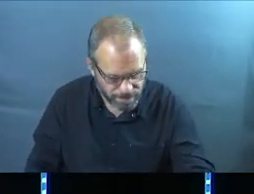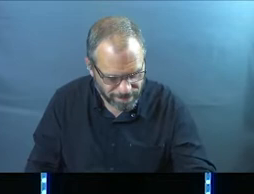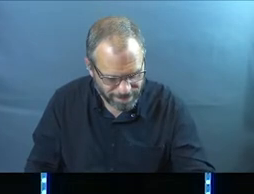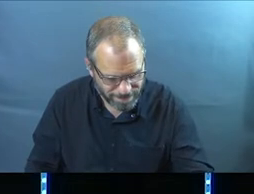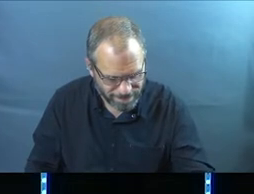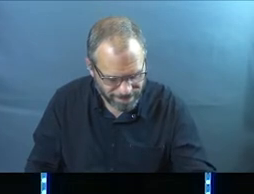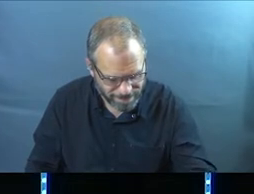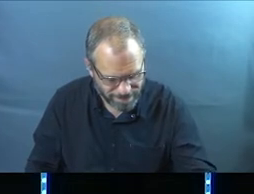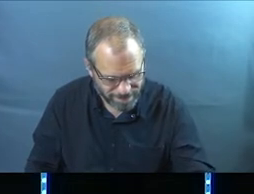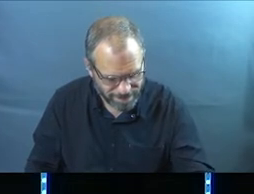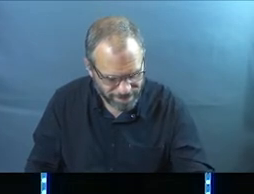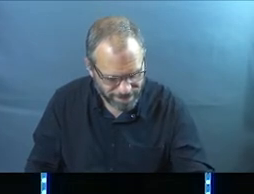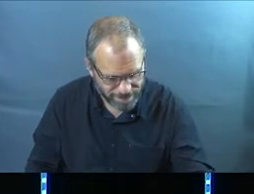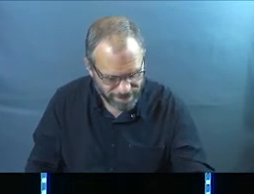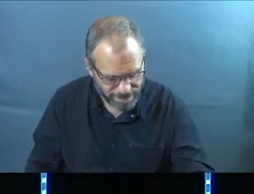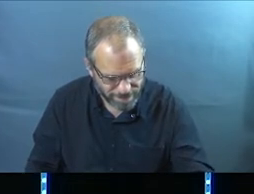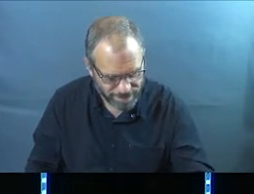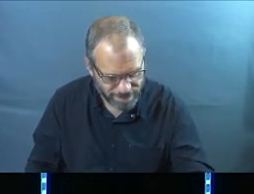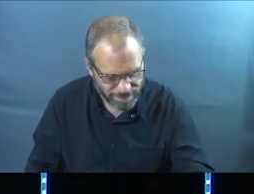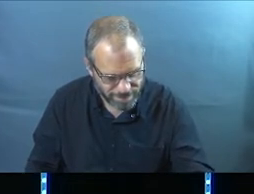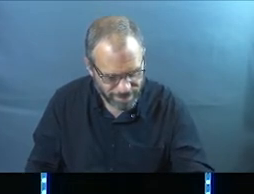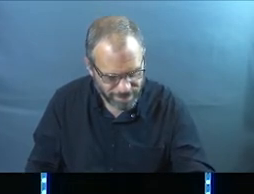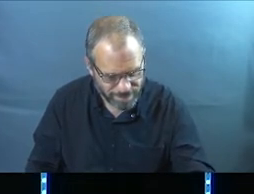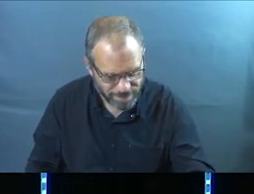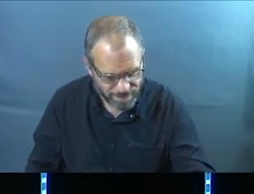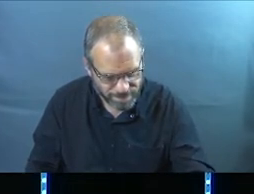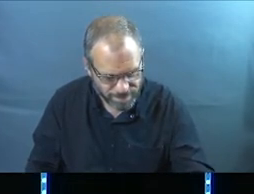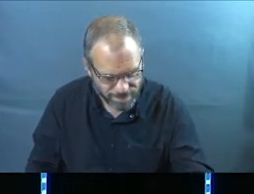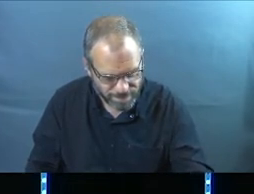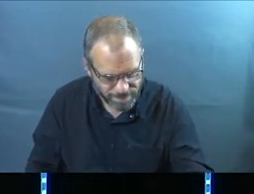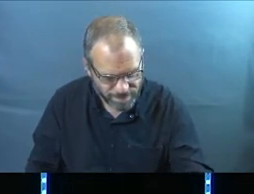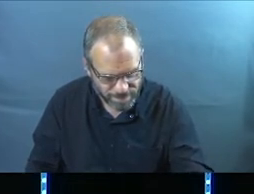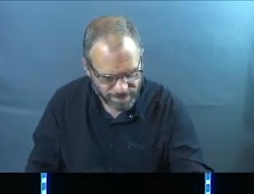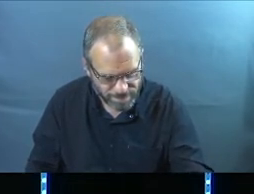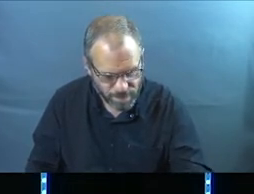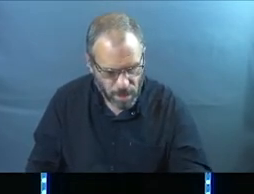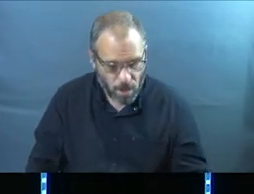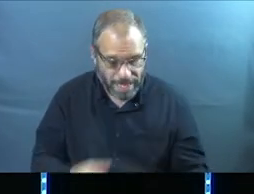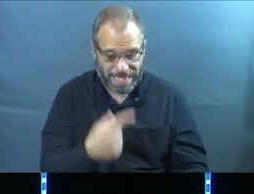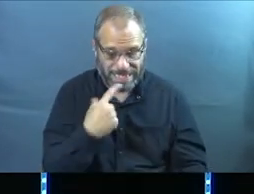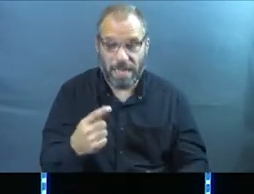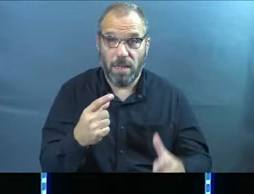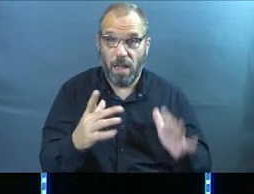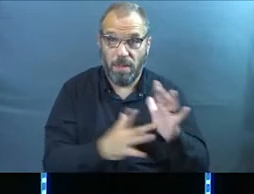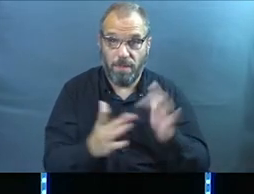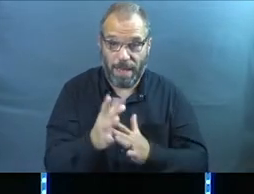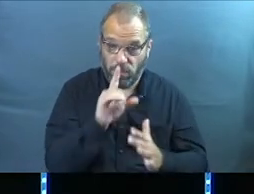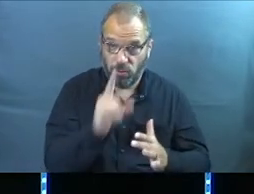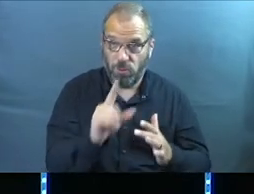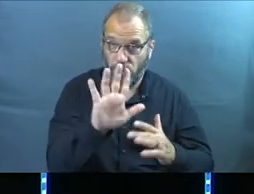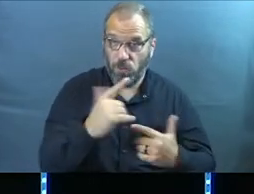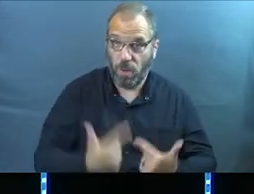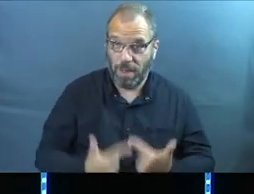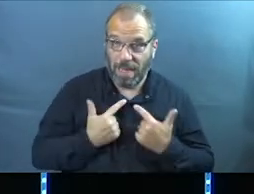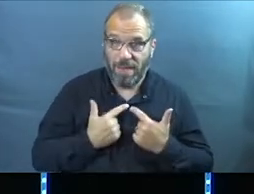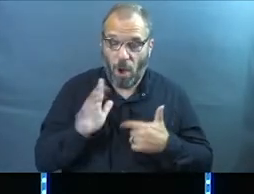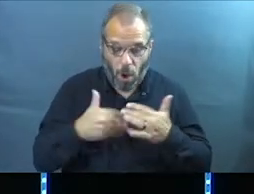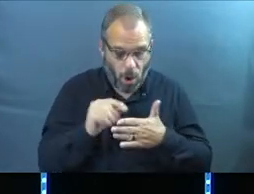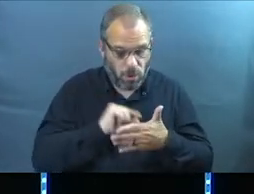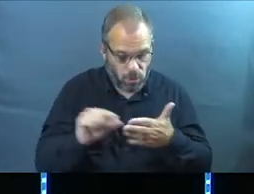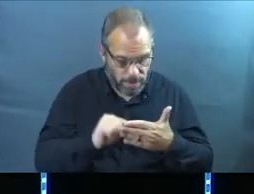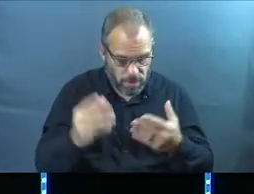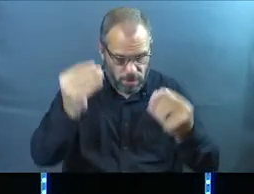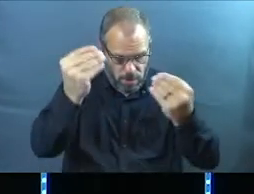Okay, 2 Timothy 3:16. The first thing it's going to tell us is that the Bible is true for everything in your life. All